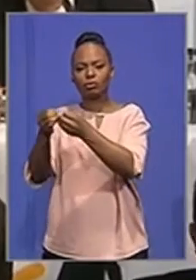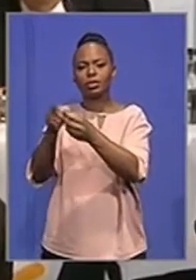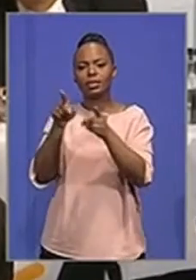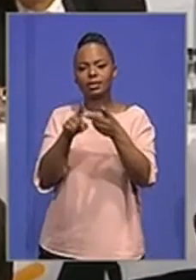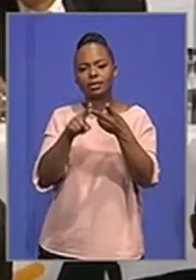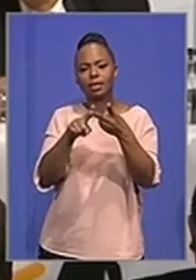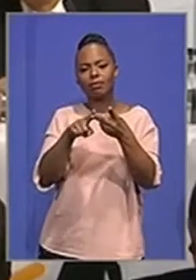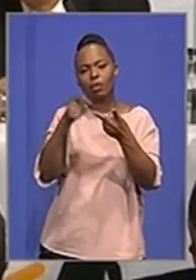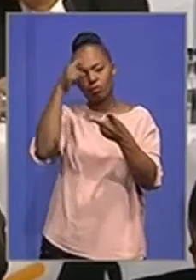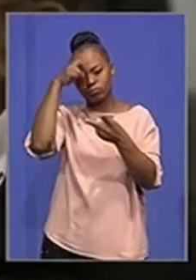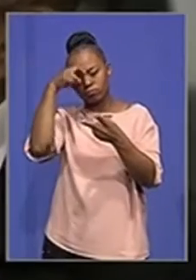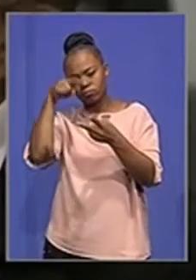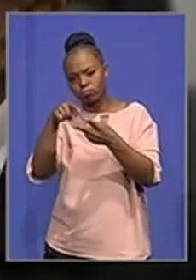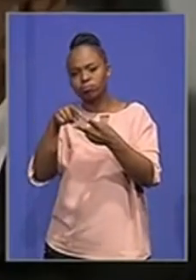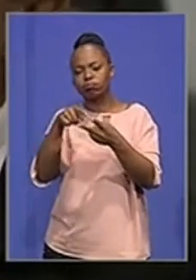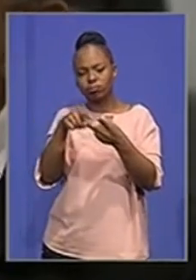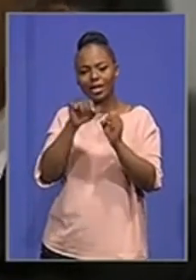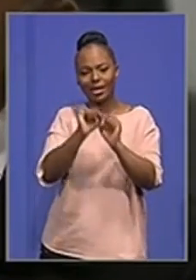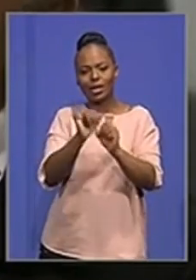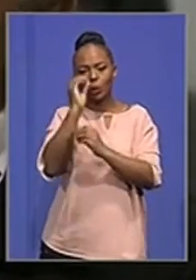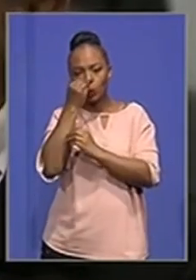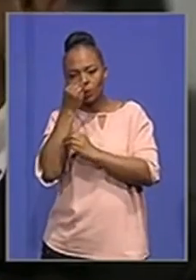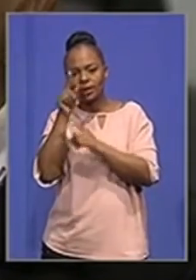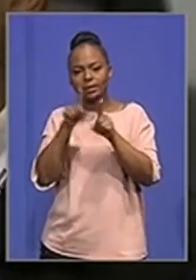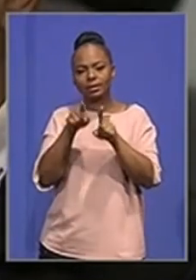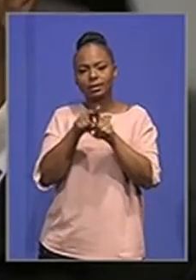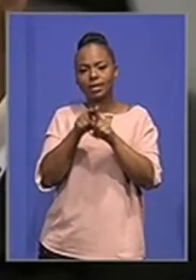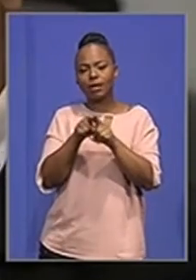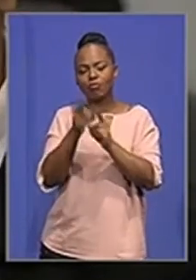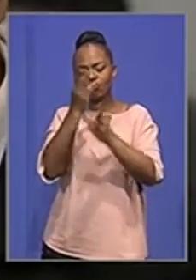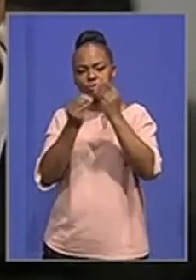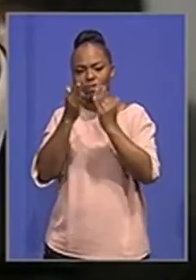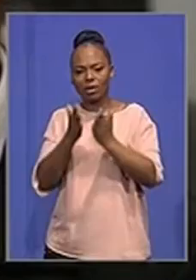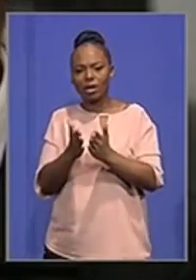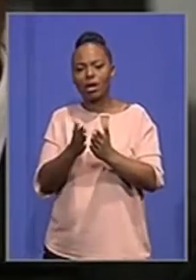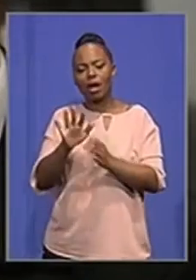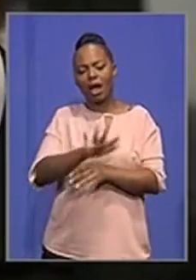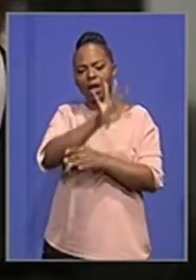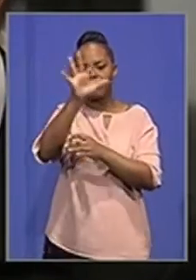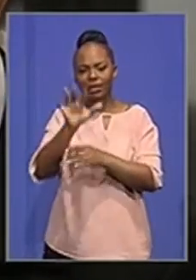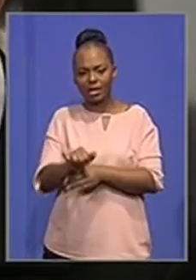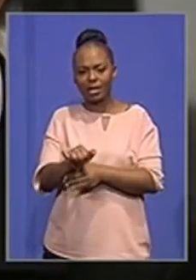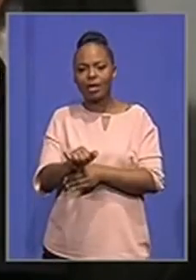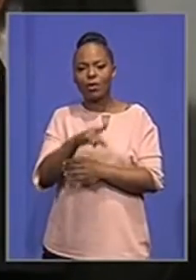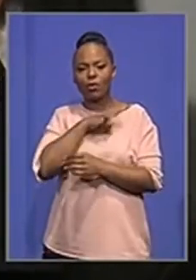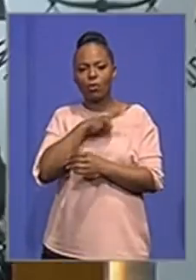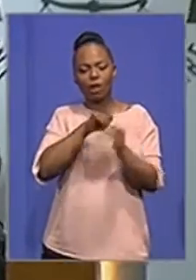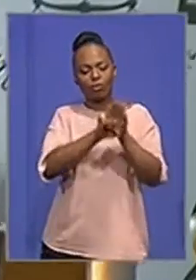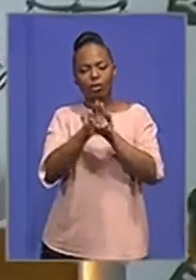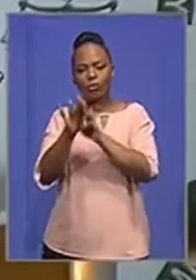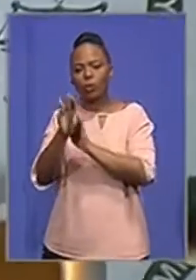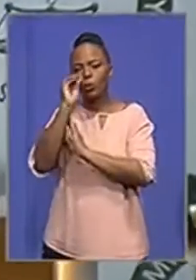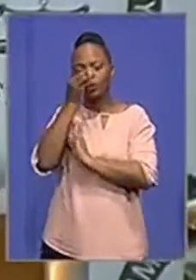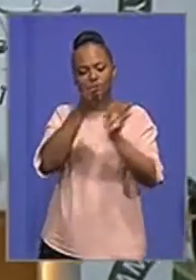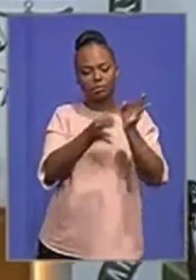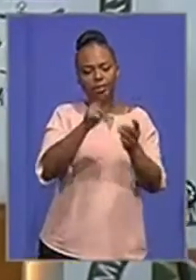ditsebi kapa bahlophulli ba ditaba e ka sana le baithuti ba boqolotsi ba ditaba ho phatlalla le Afrika ba qolosa ditaba tse buang hantle ka mmuso